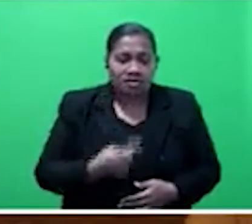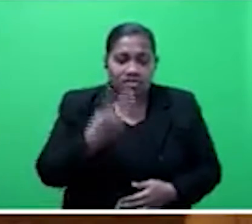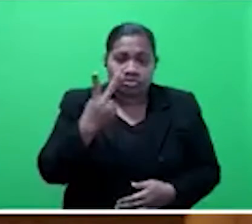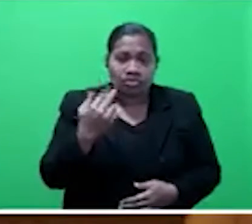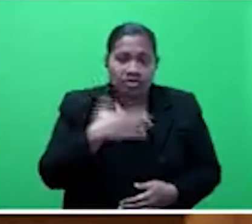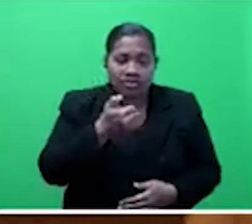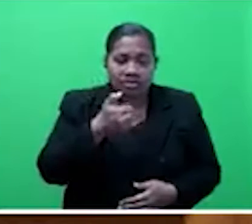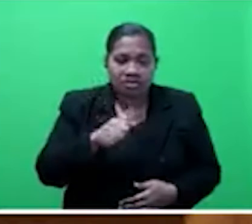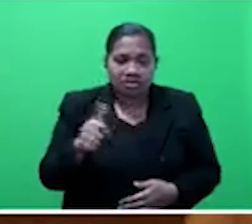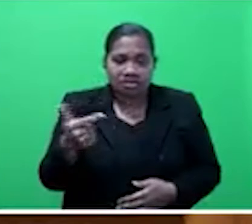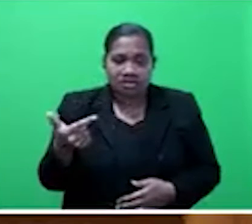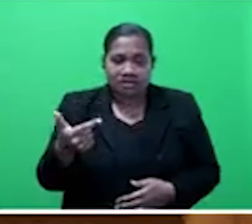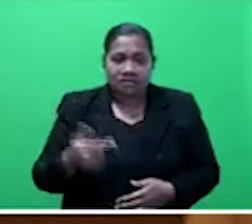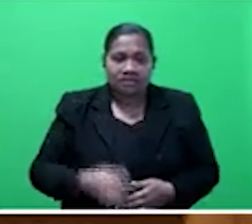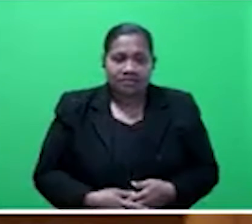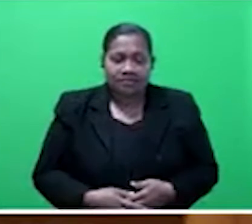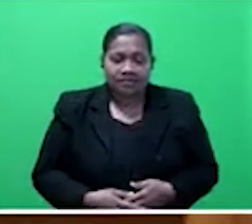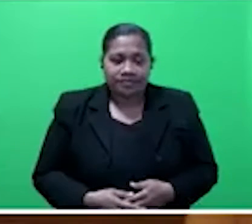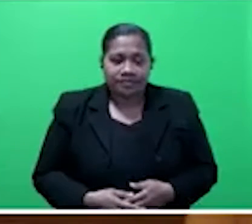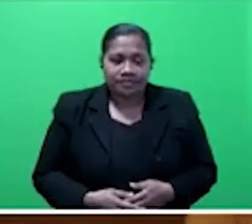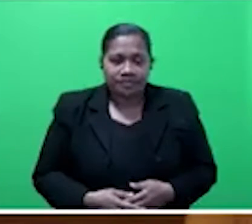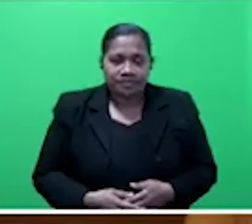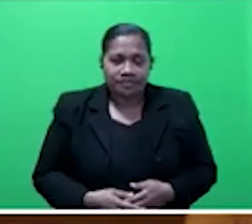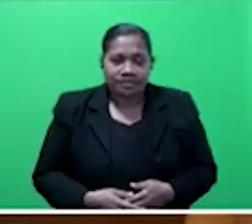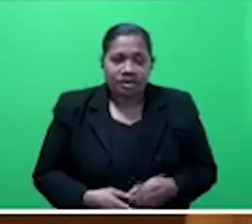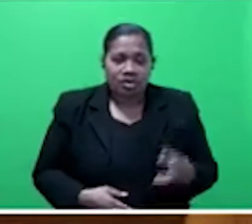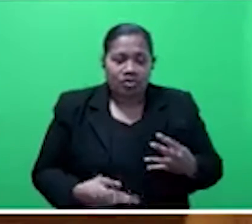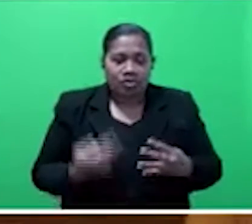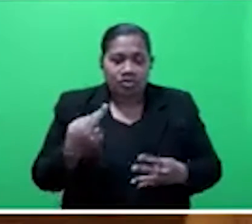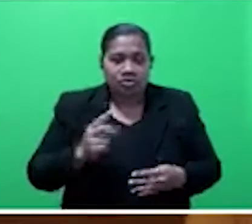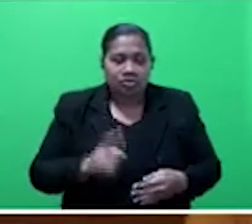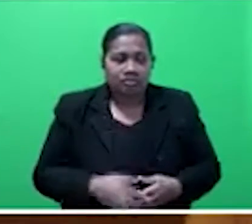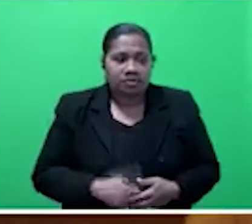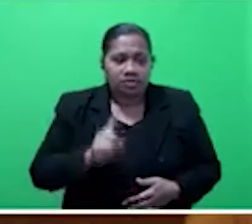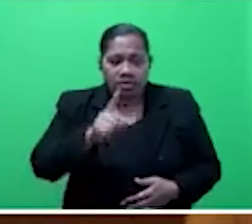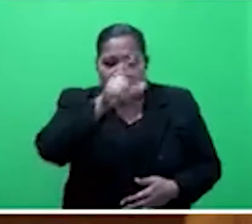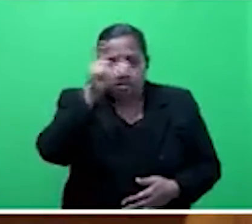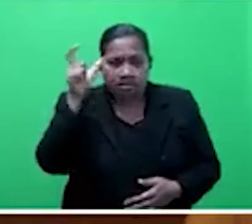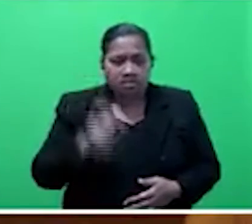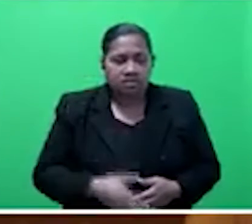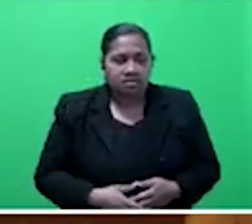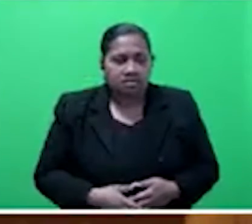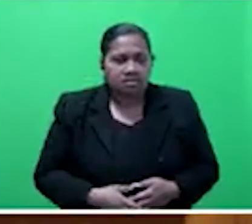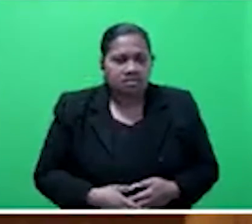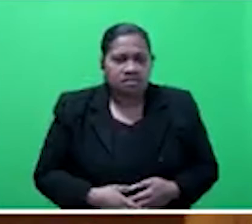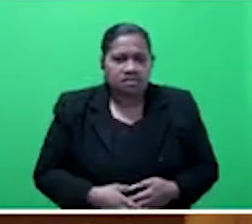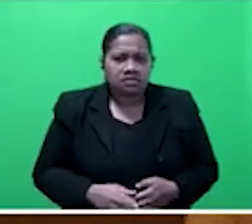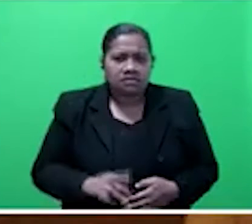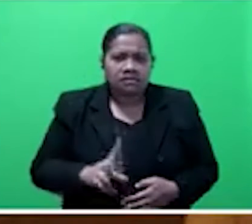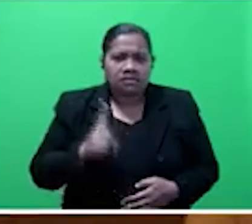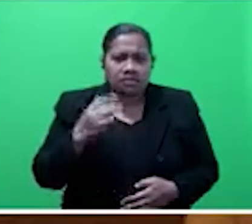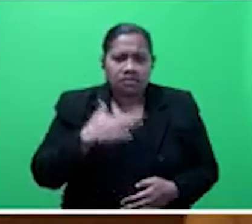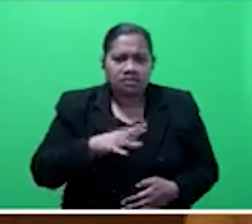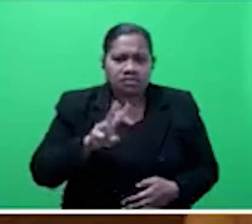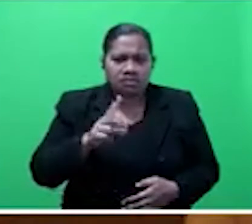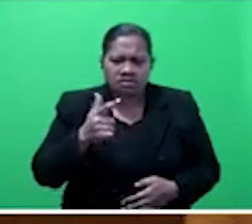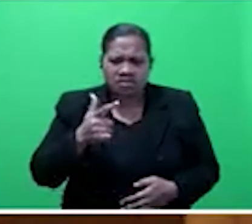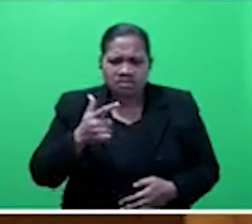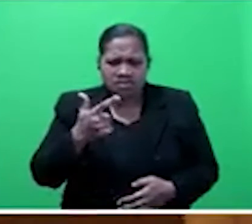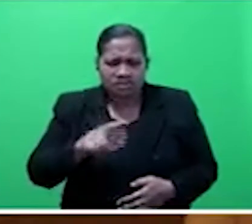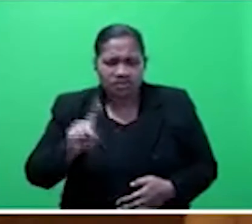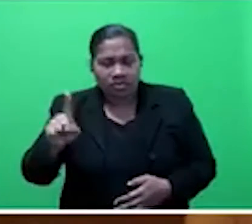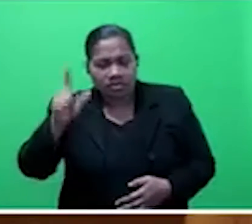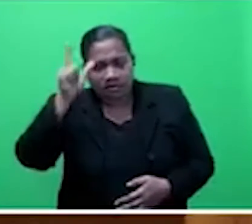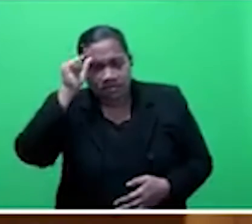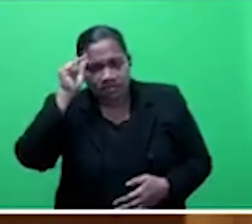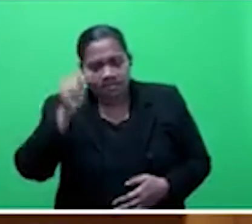3,267, giving us a ratio of one nurse for every 271 Fijians. Mr. Speaker, sir, in addressing